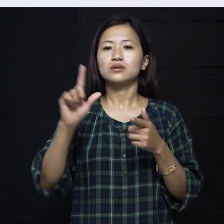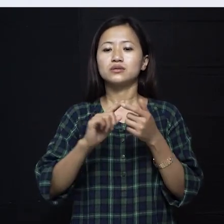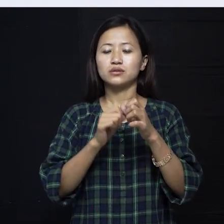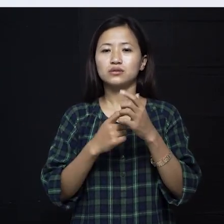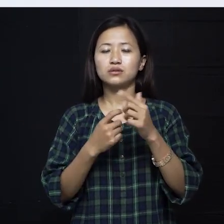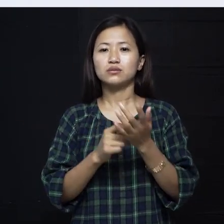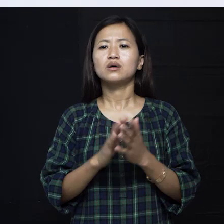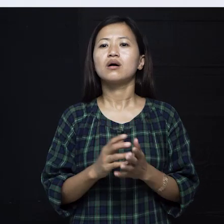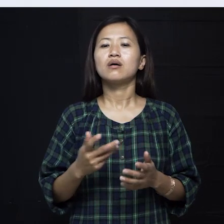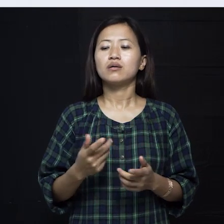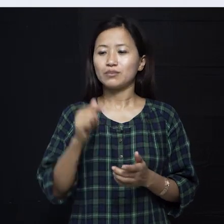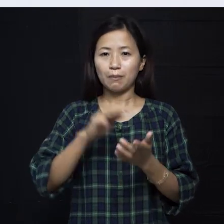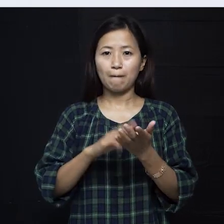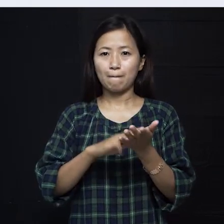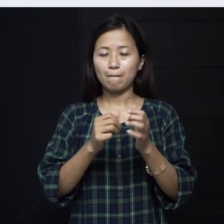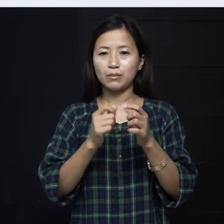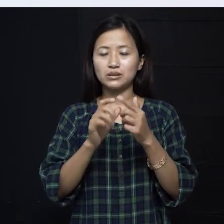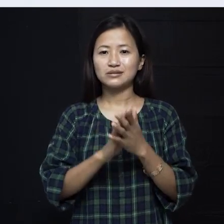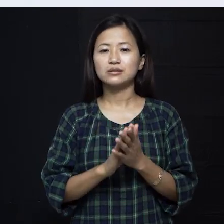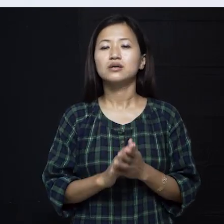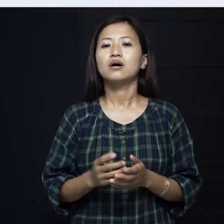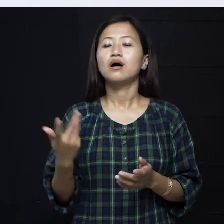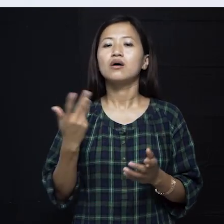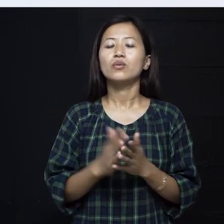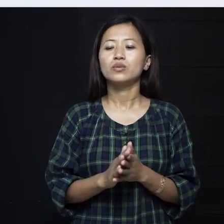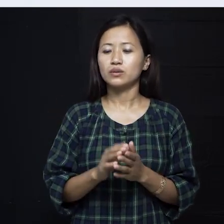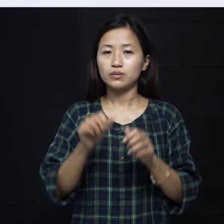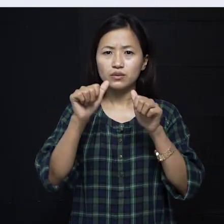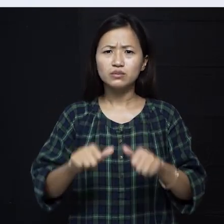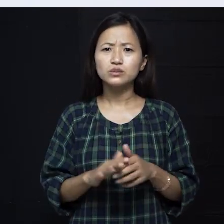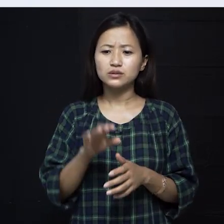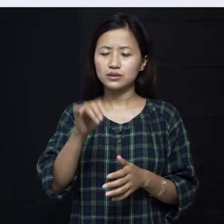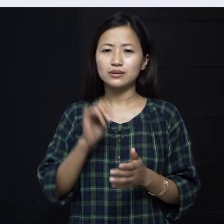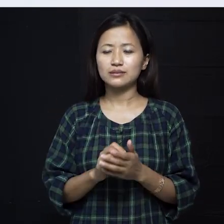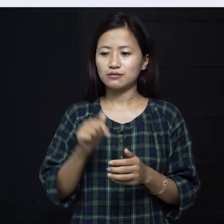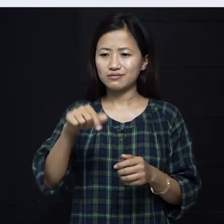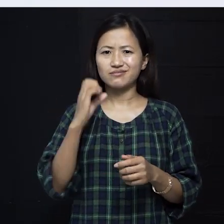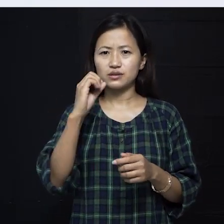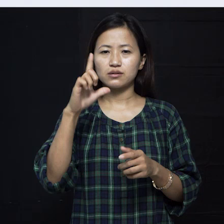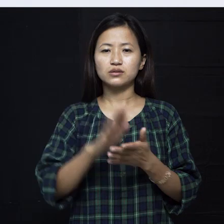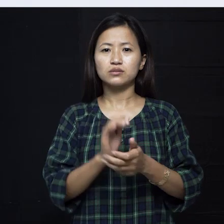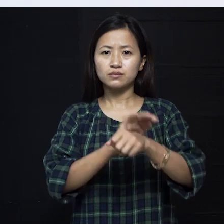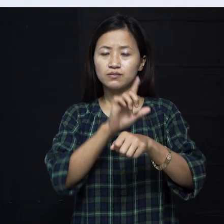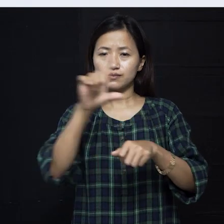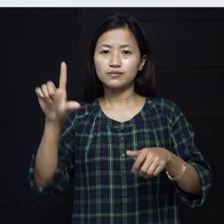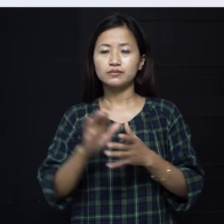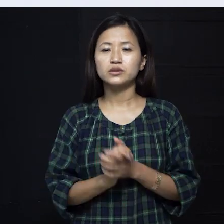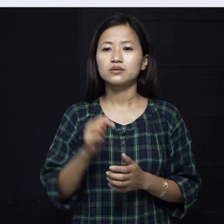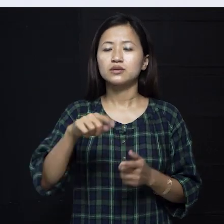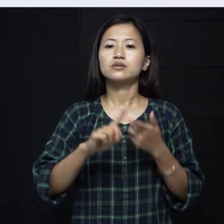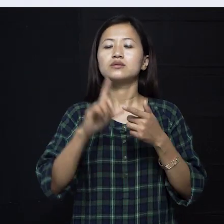how we are communicating now, how I'm able to take class for you online, isn't it? So these are called as